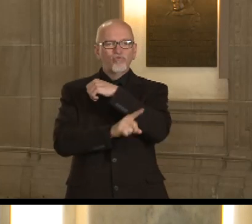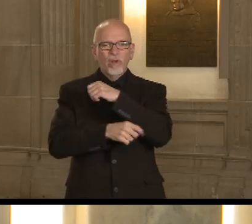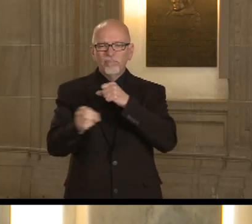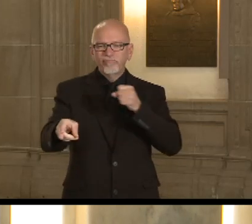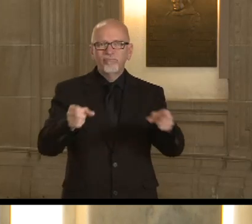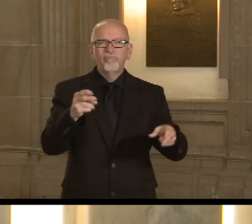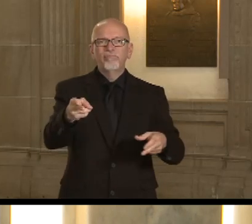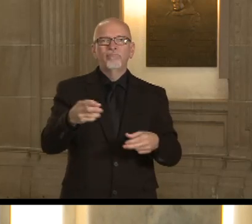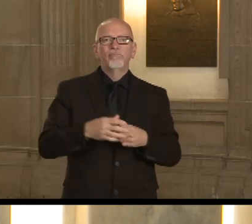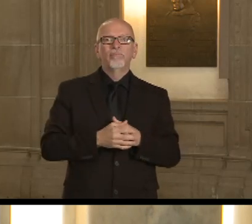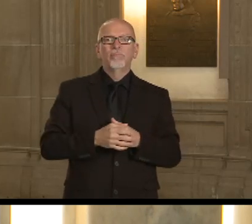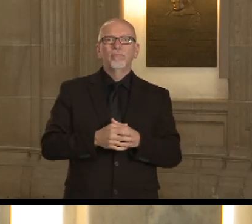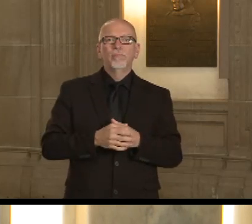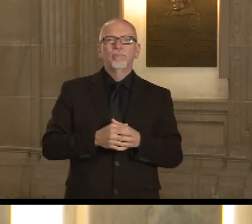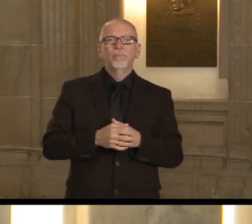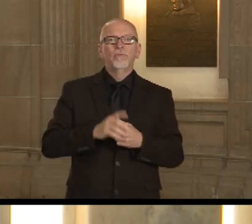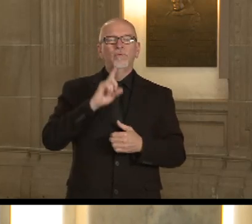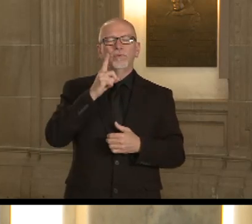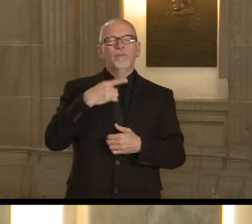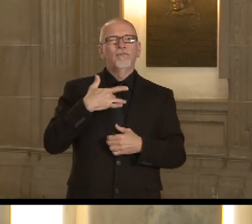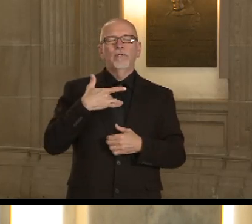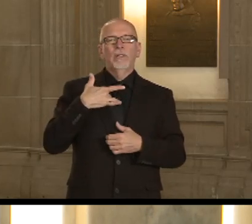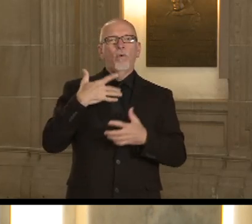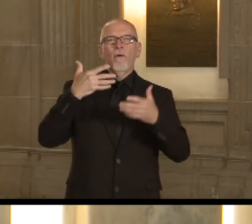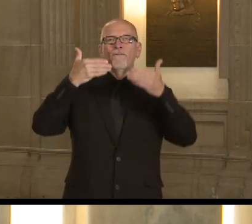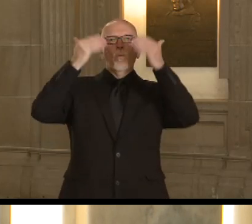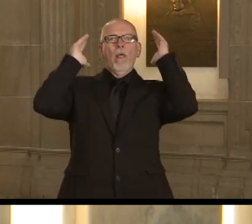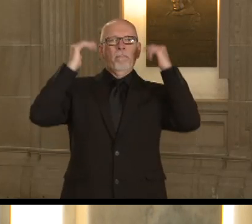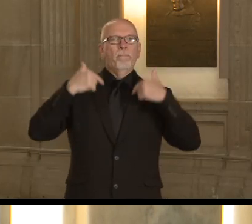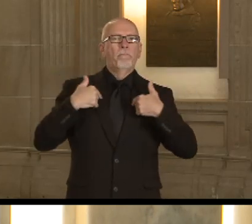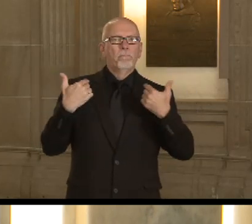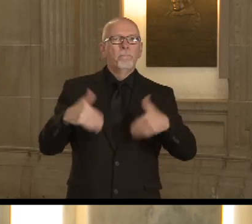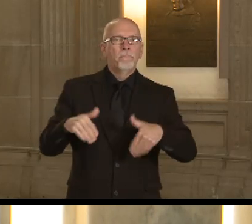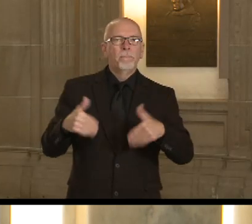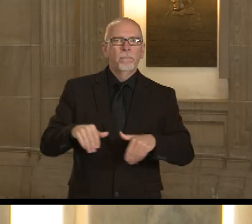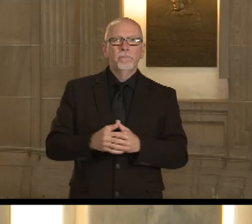debris was simply overwhelming to me.